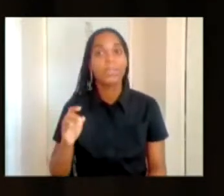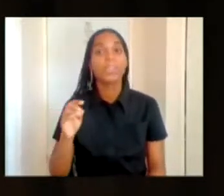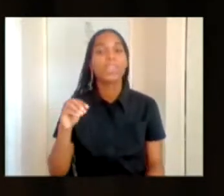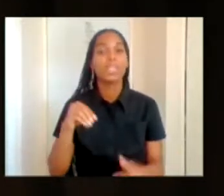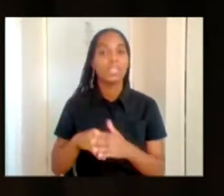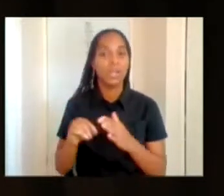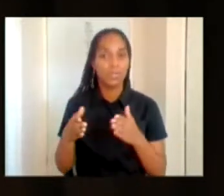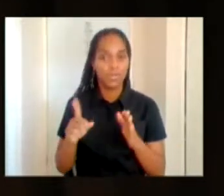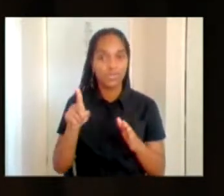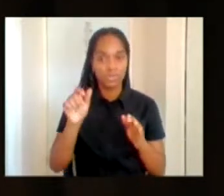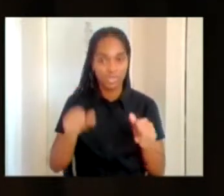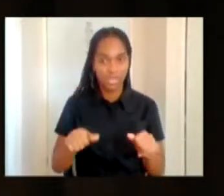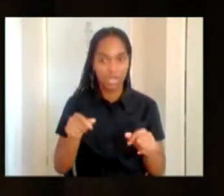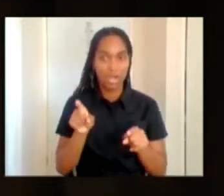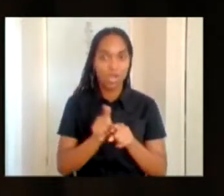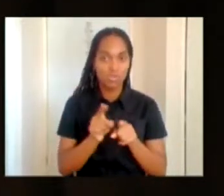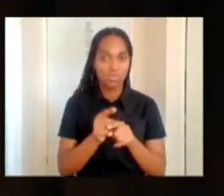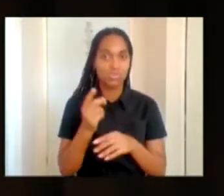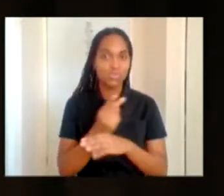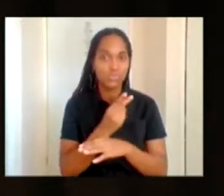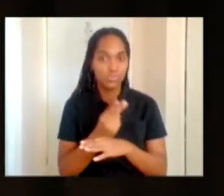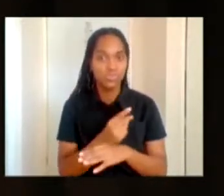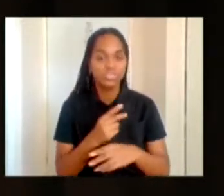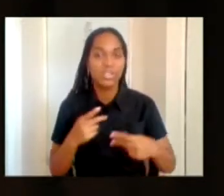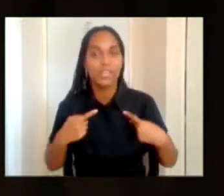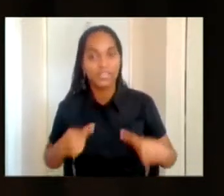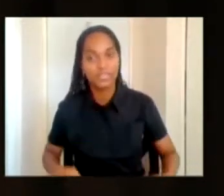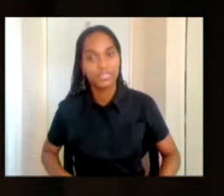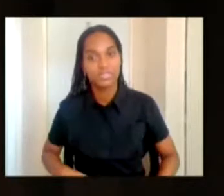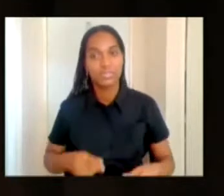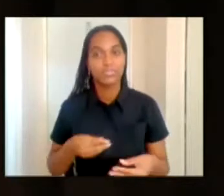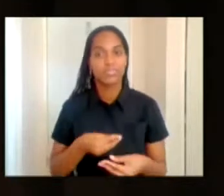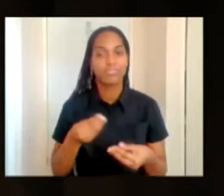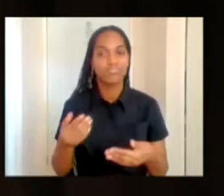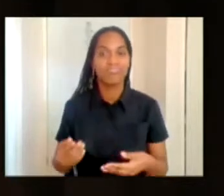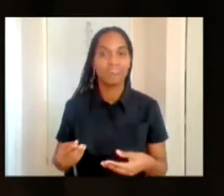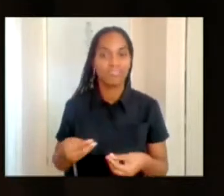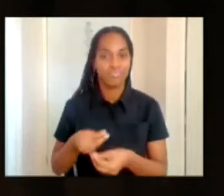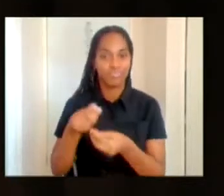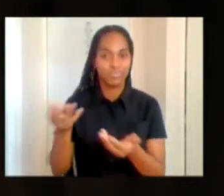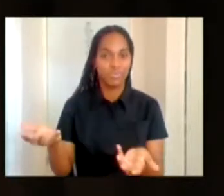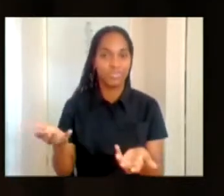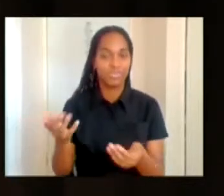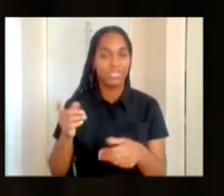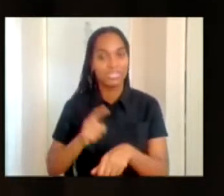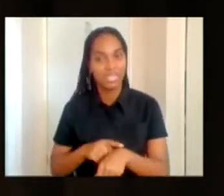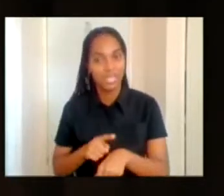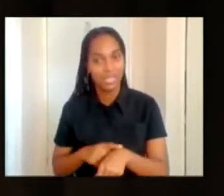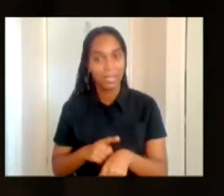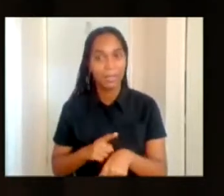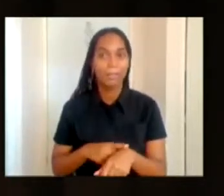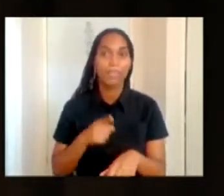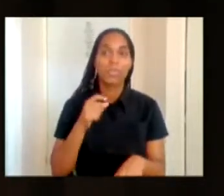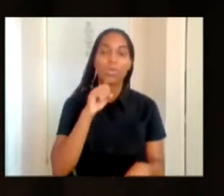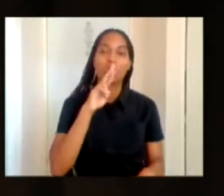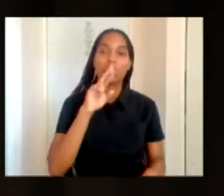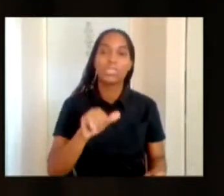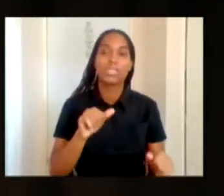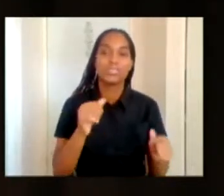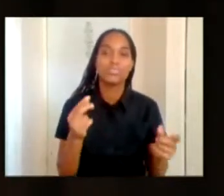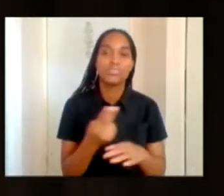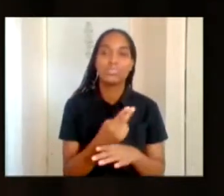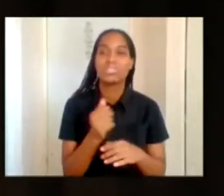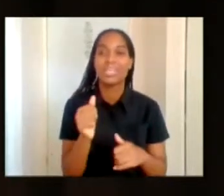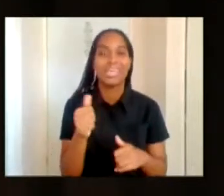You can use a kind of physical layer, provide a signal time, or you can use a kind of any